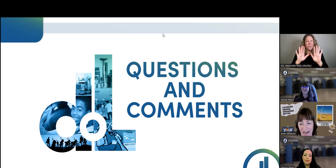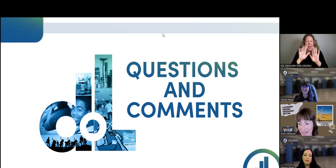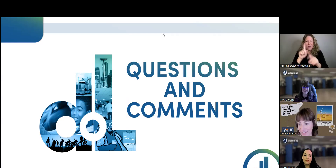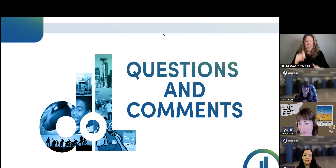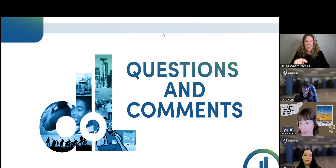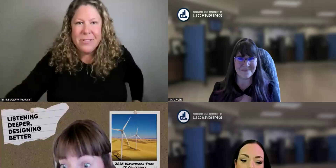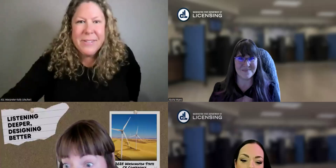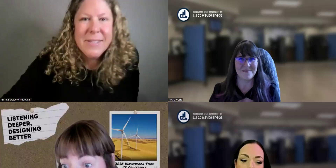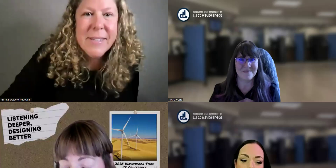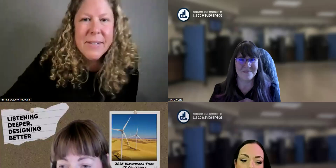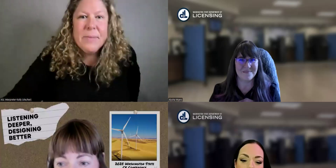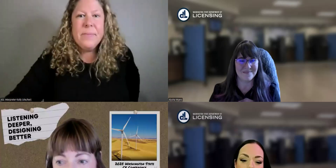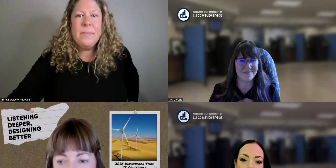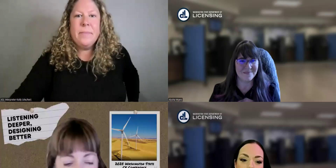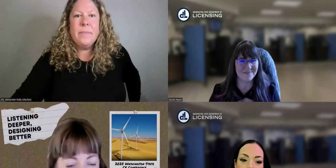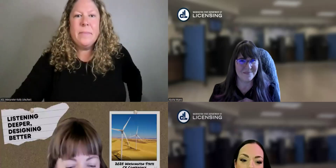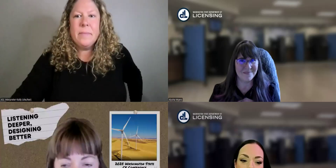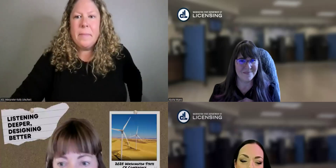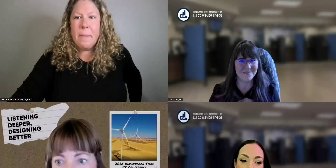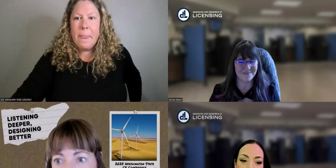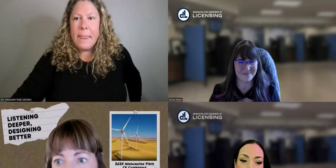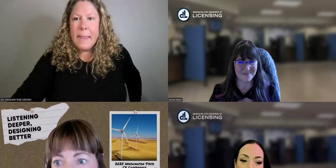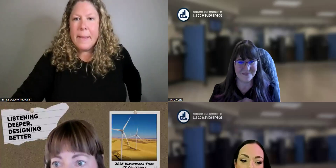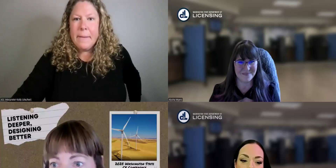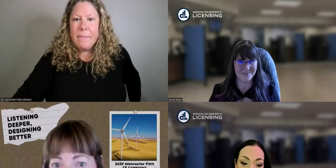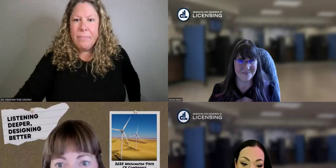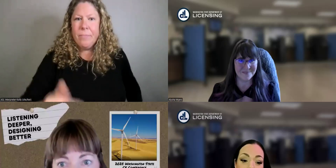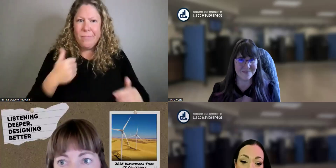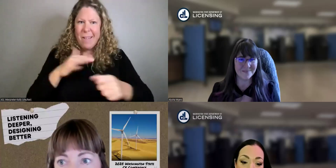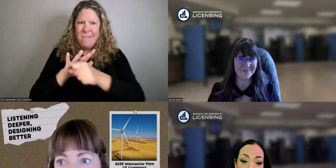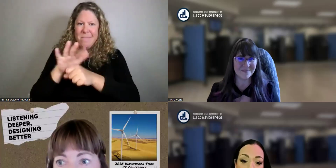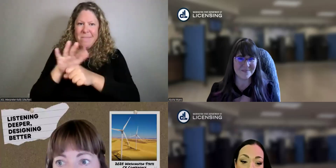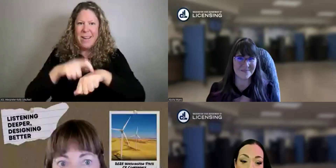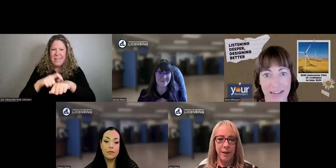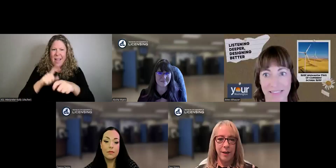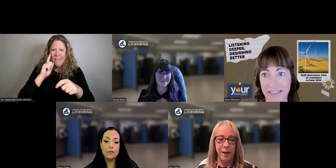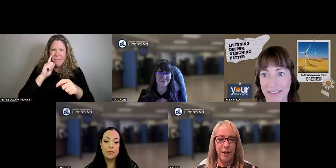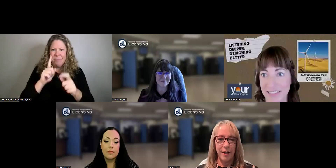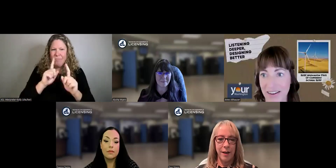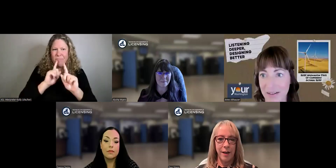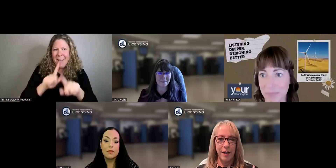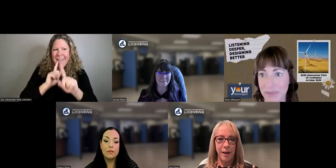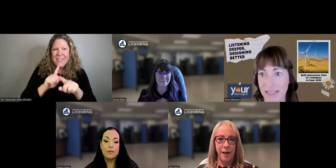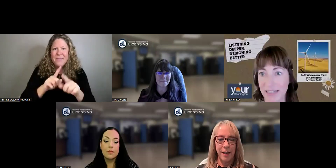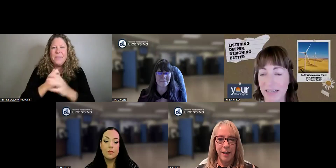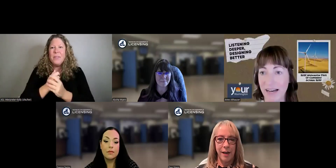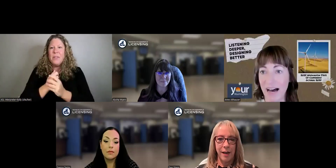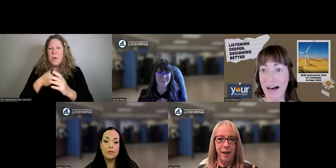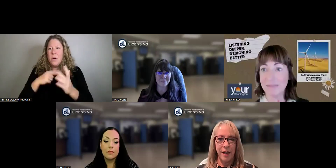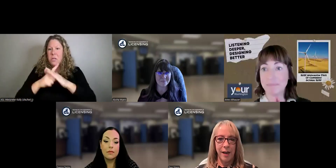Q&A, and we have a good amount of time to answer them. So I will just start at the top.